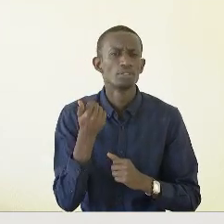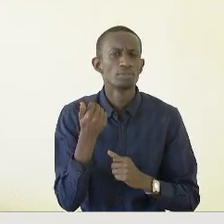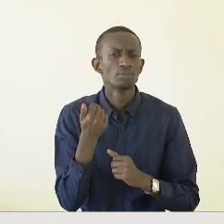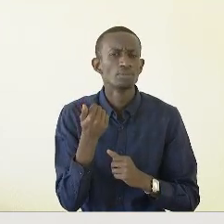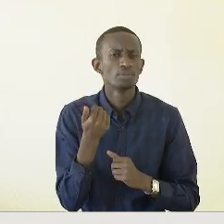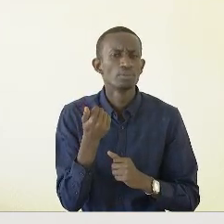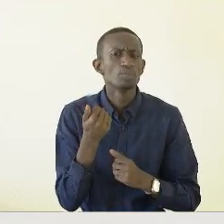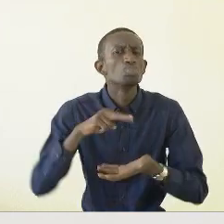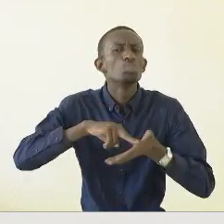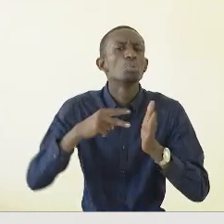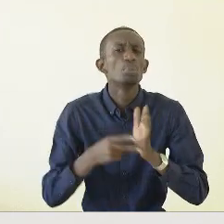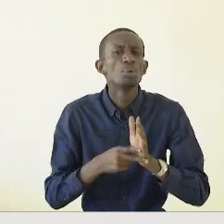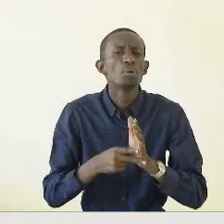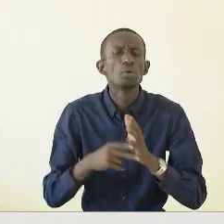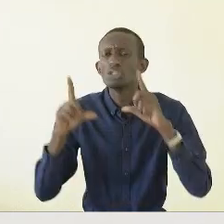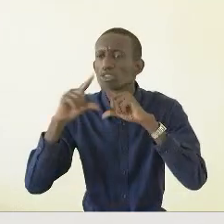term pollination?